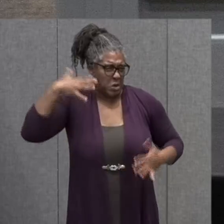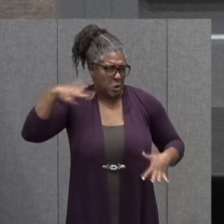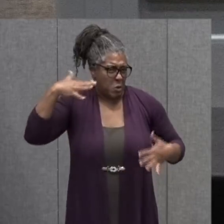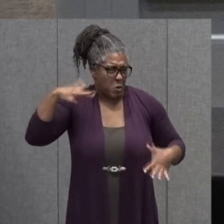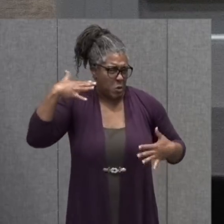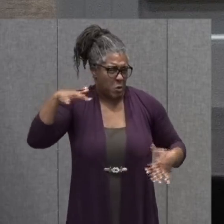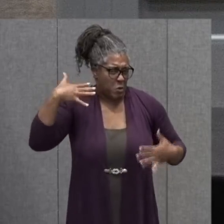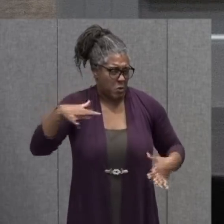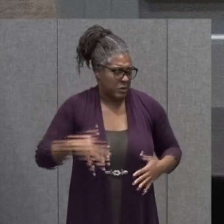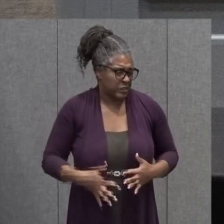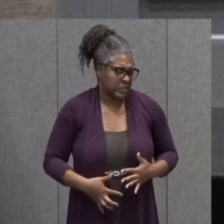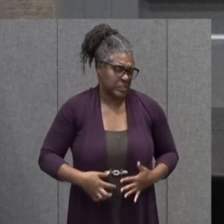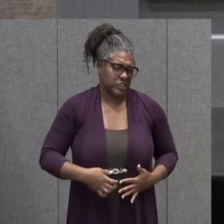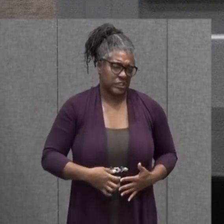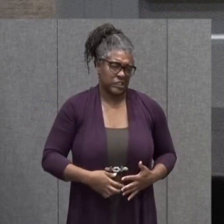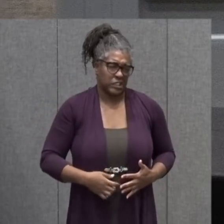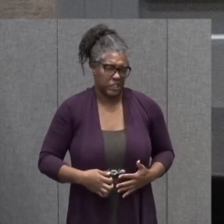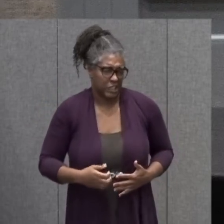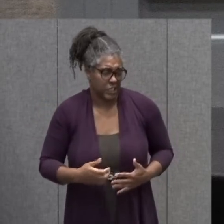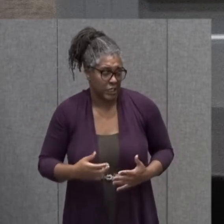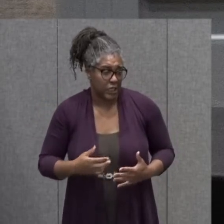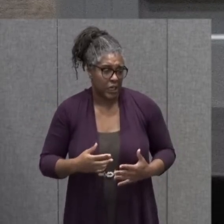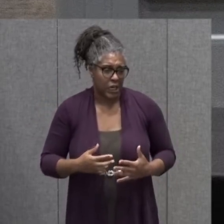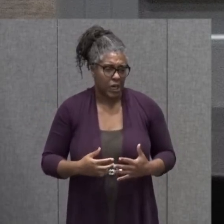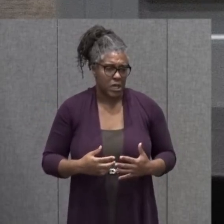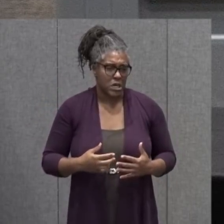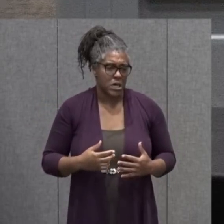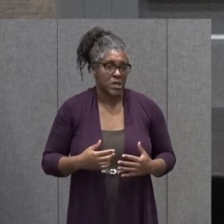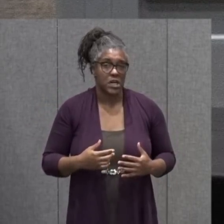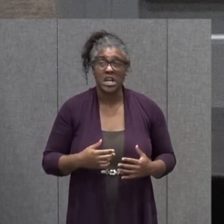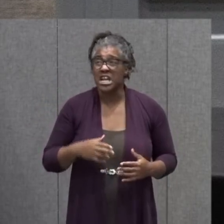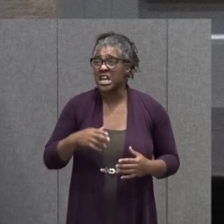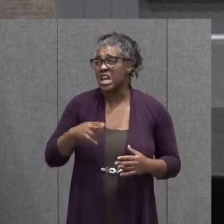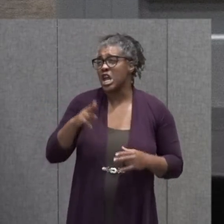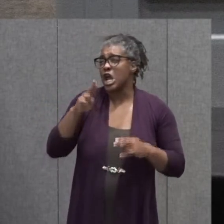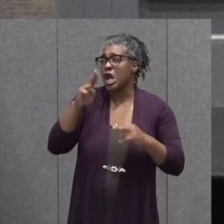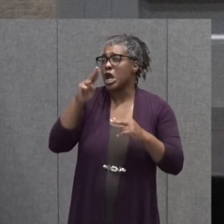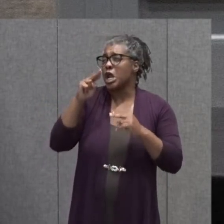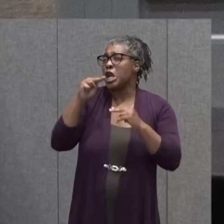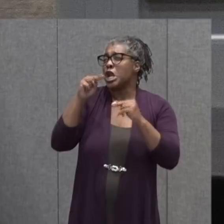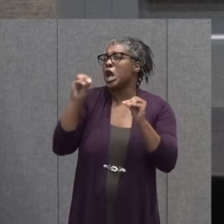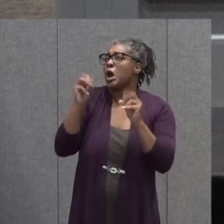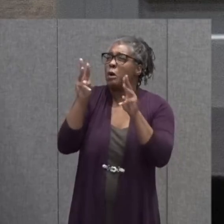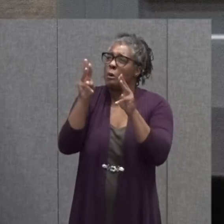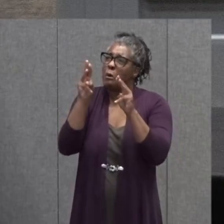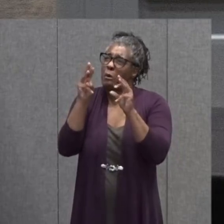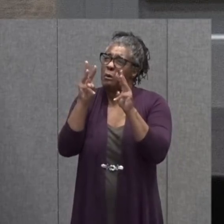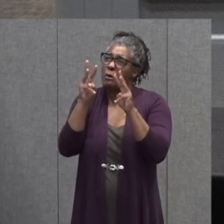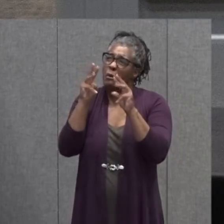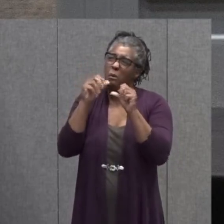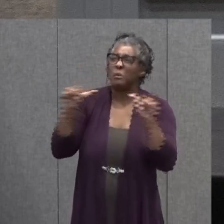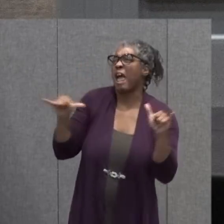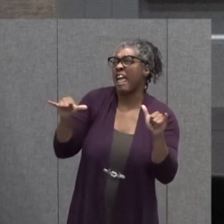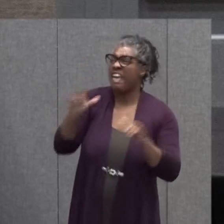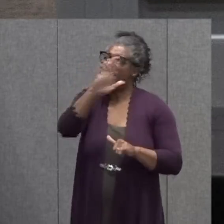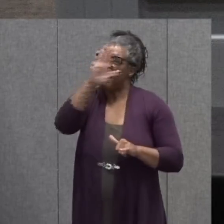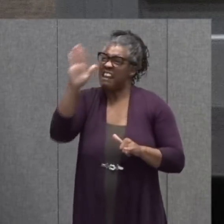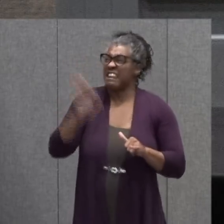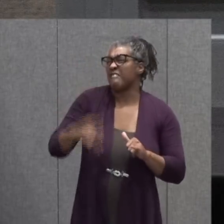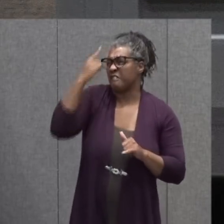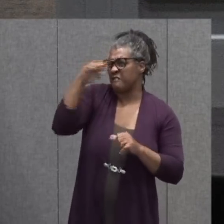hunger. No way, not by the hairs on our chinny chin chins, cried the three little